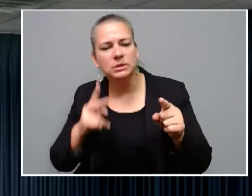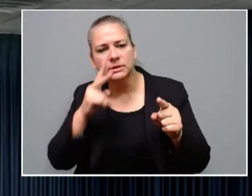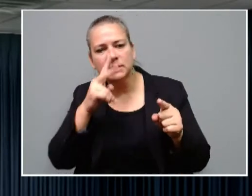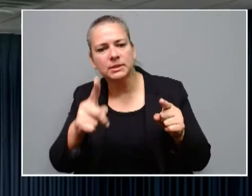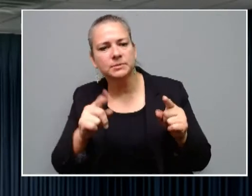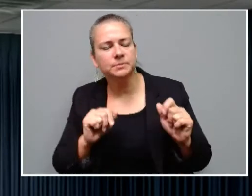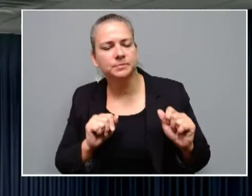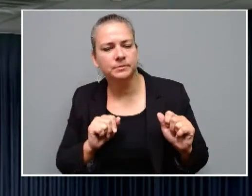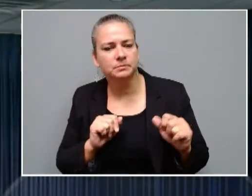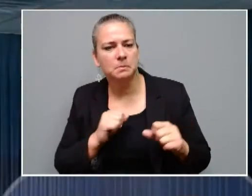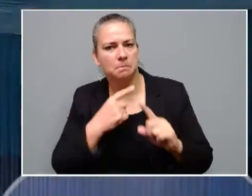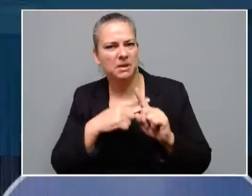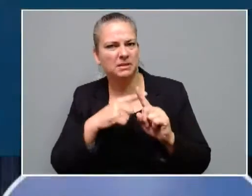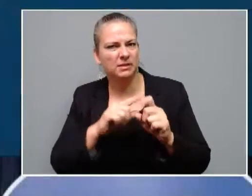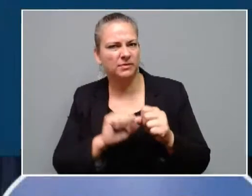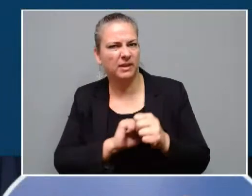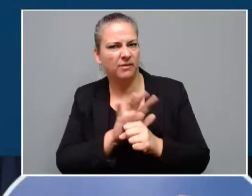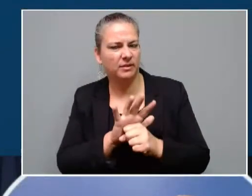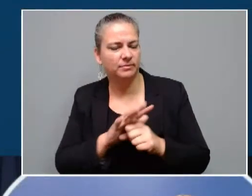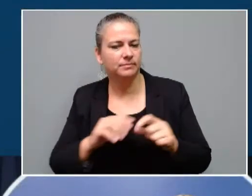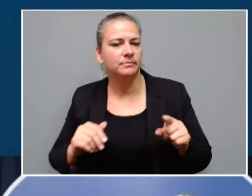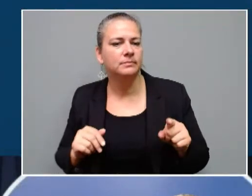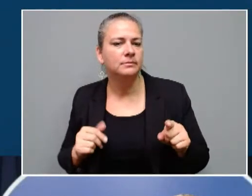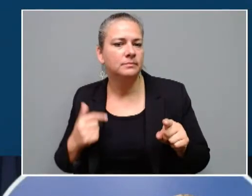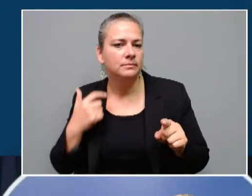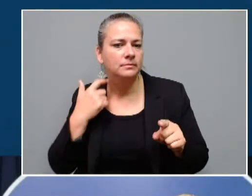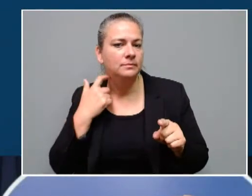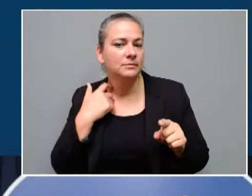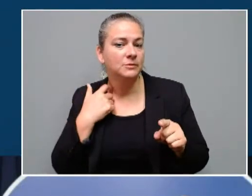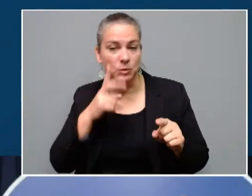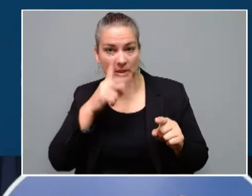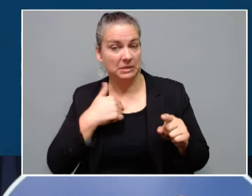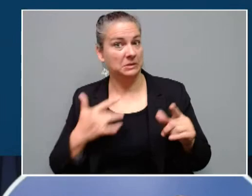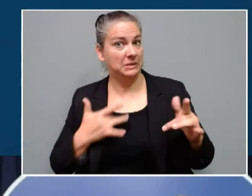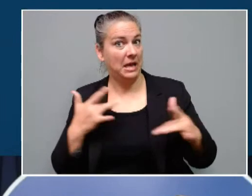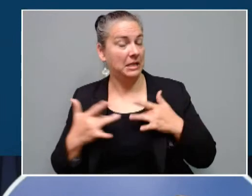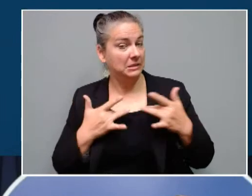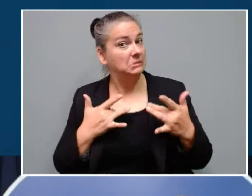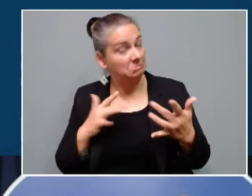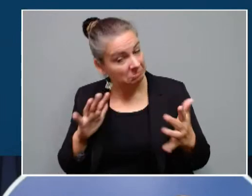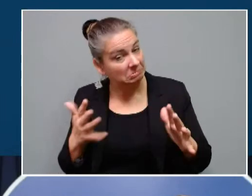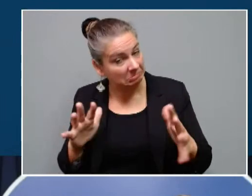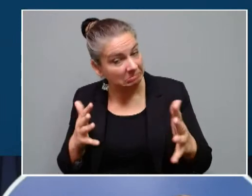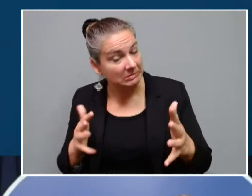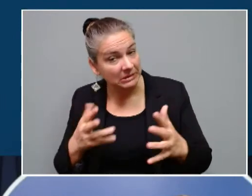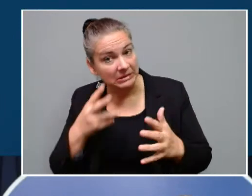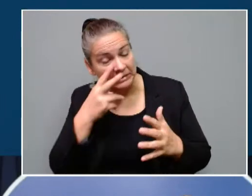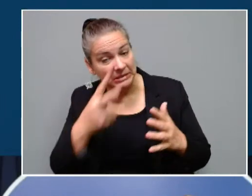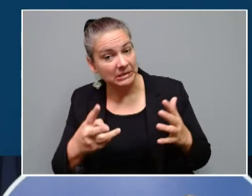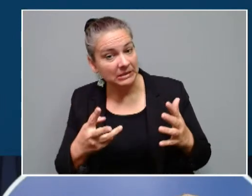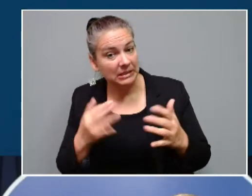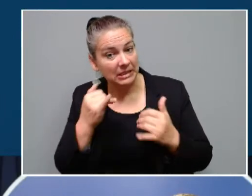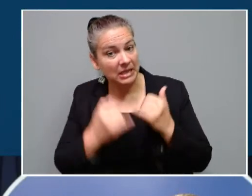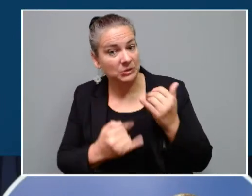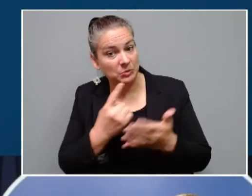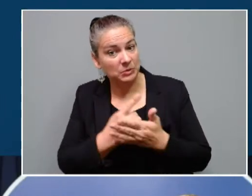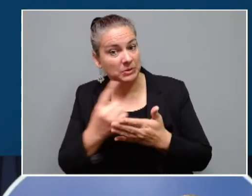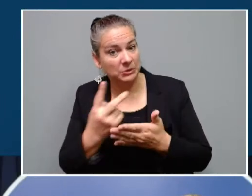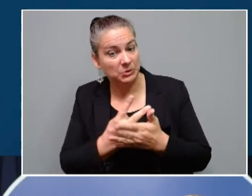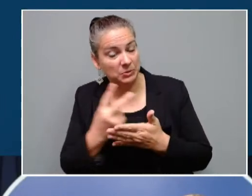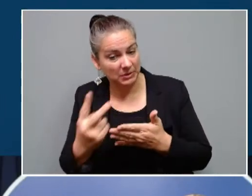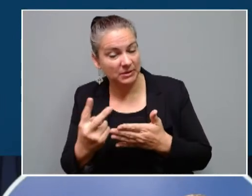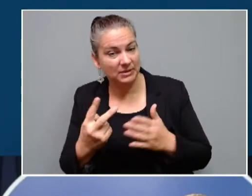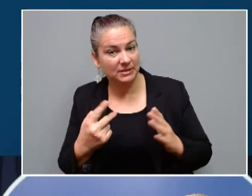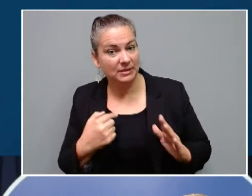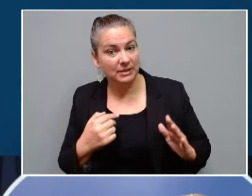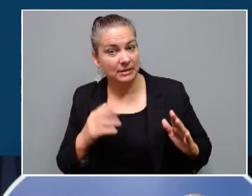cases. I was excited to see some of these numbers, especially the last 2 weeks. We hit a point in